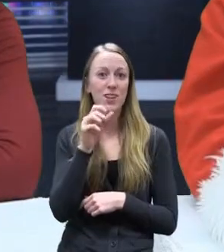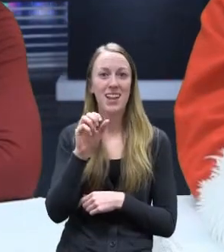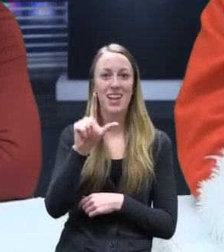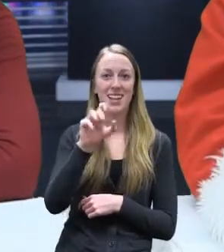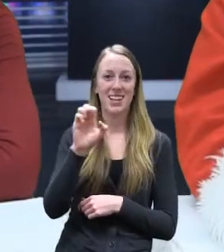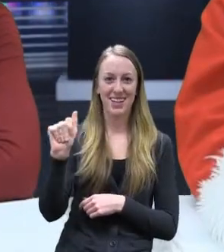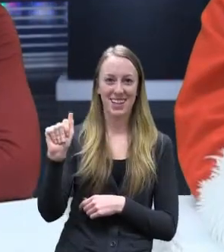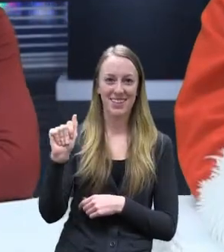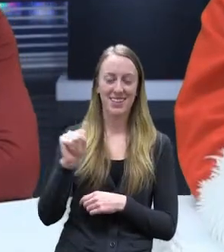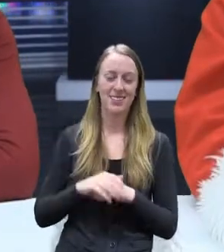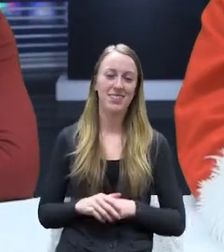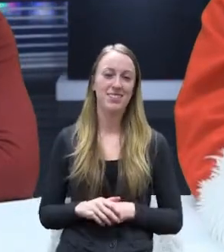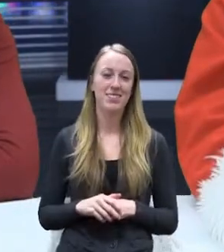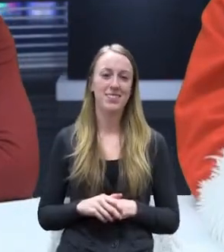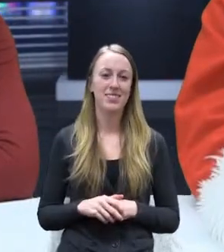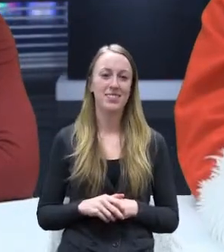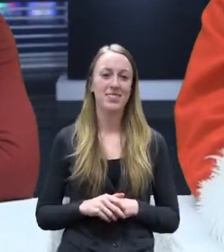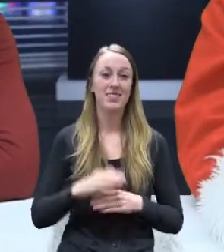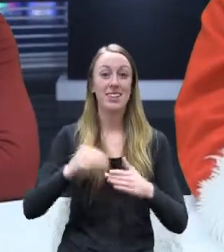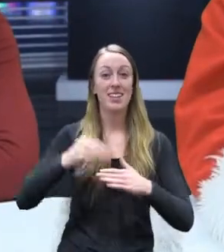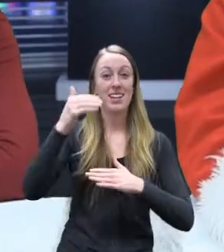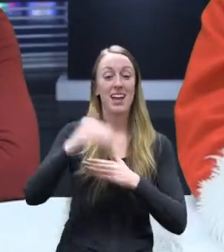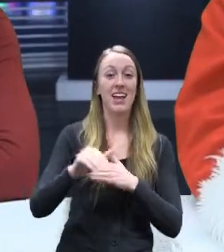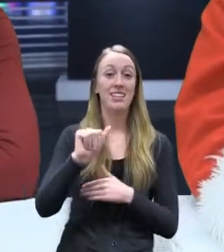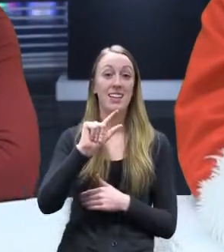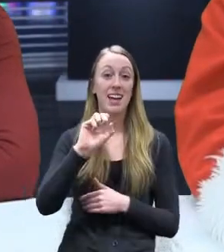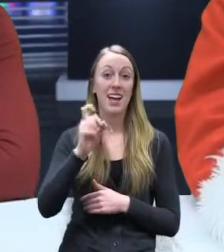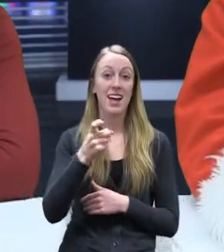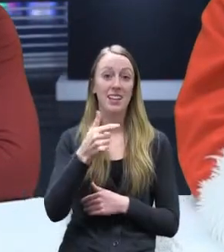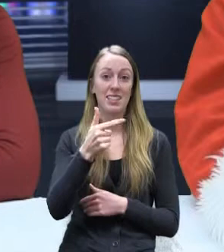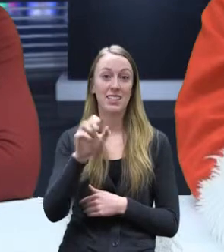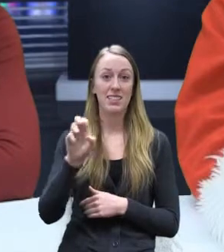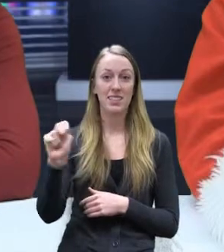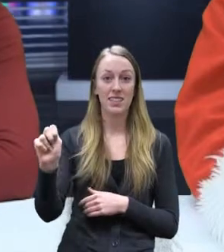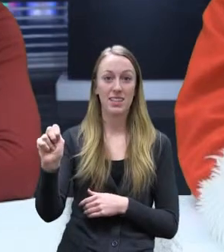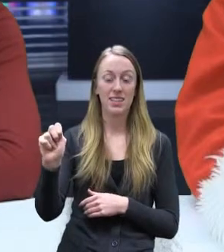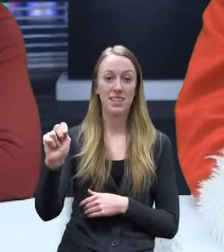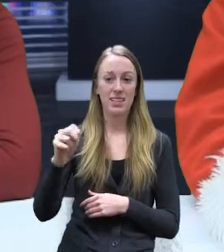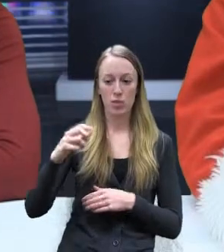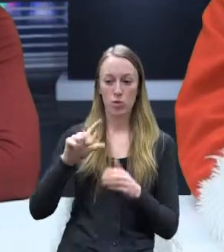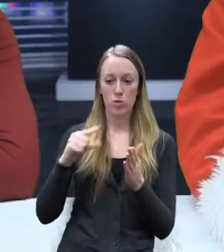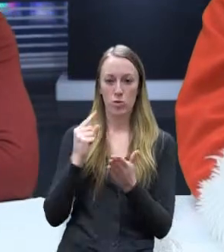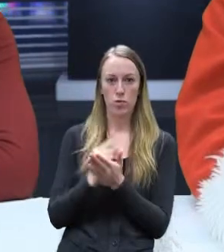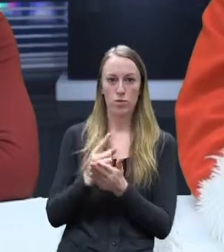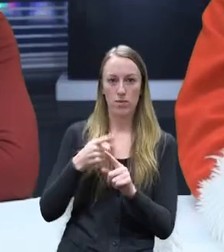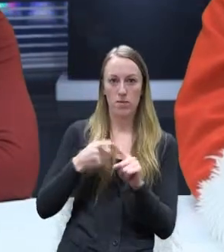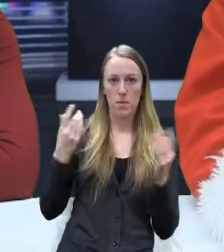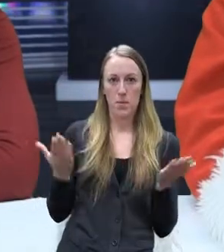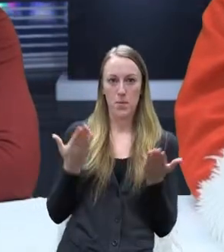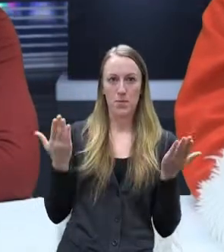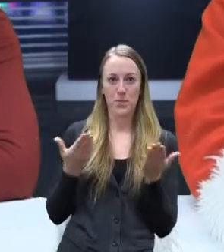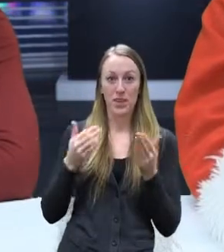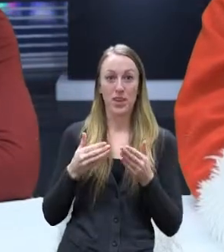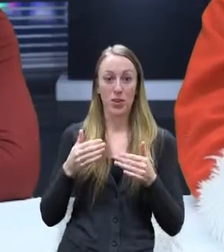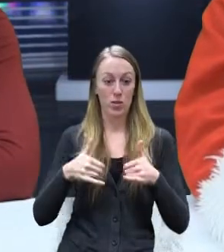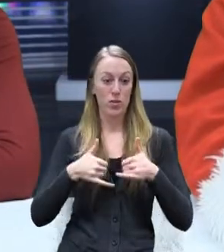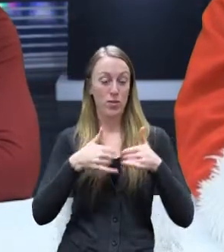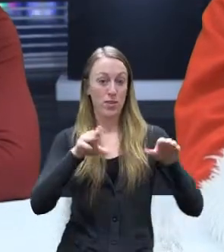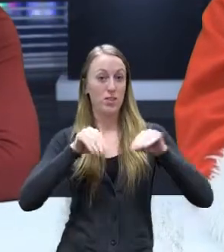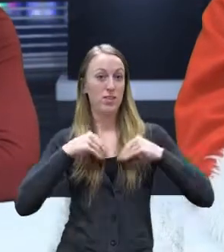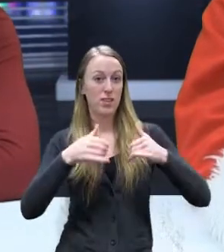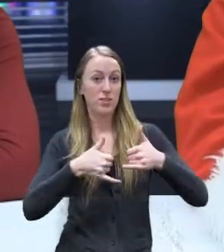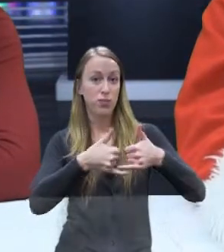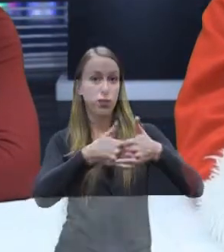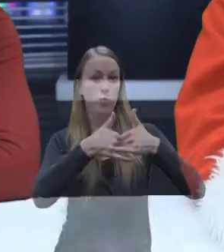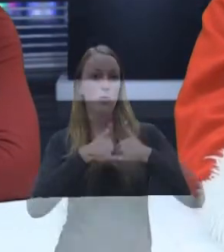prizes. Next up, as promised, here's Alex Geen, a GESS Coyote Class 2013, receiving a special award from Mr. Lee on behalf of the